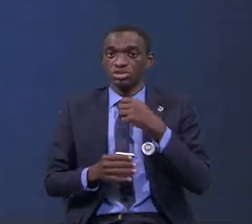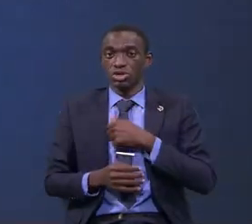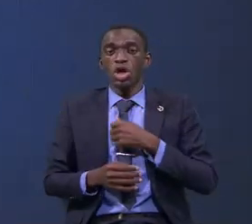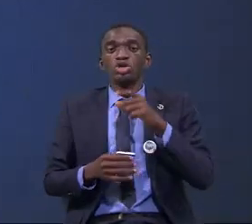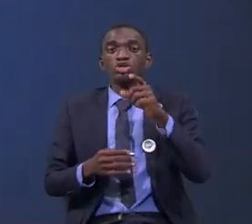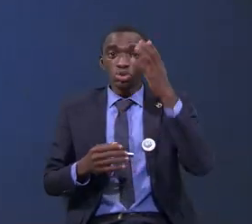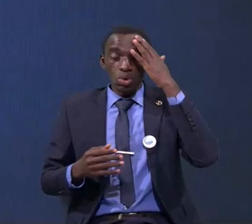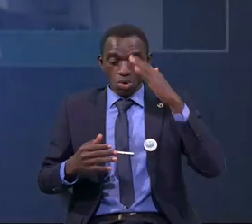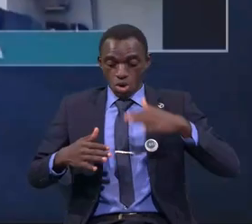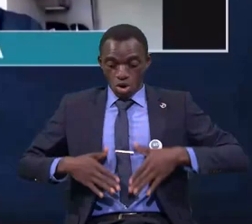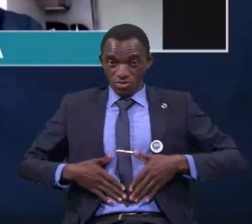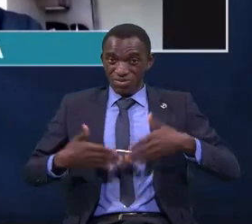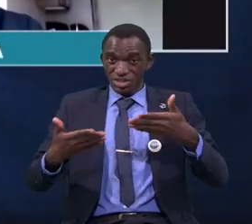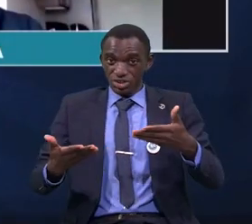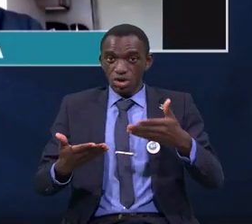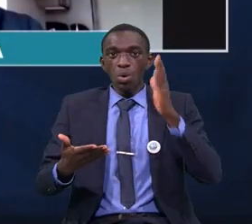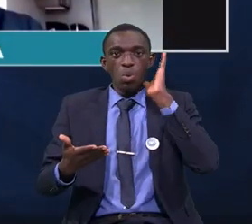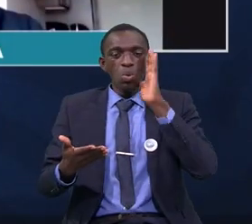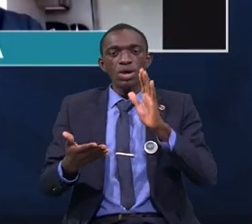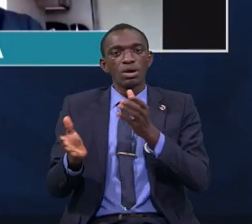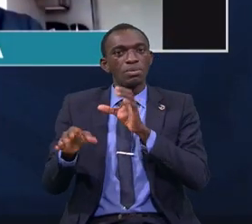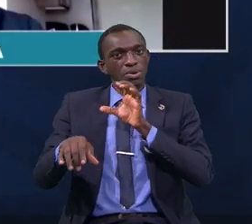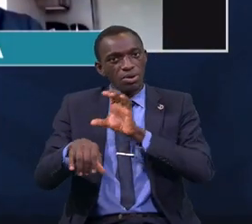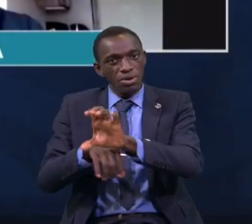confession will bring conversion.